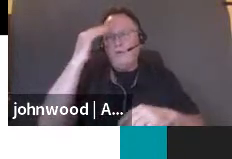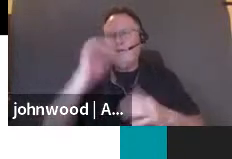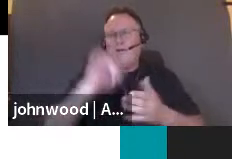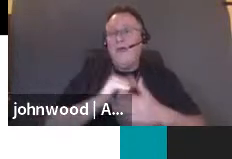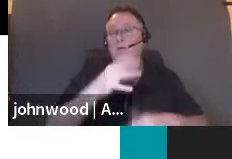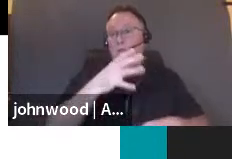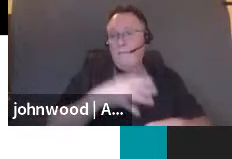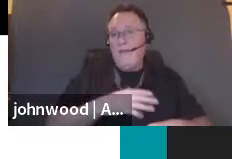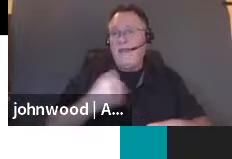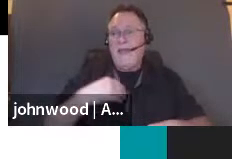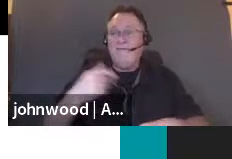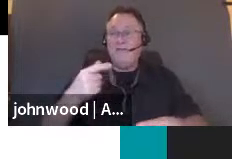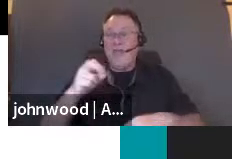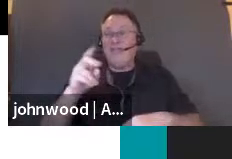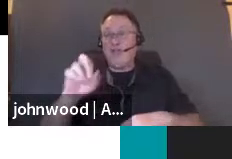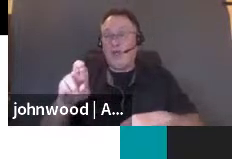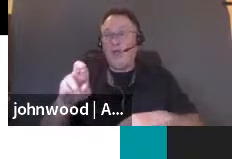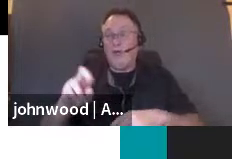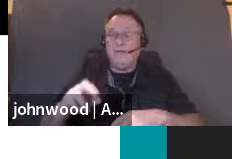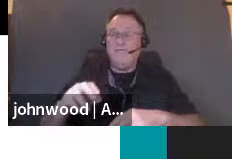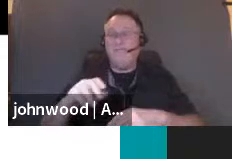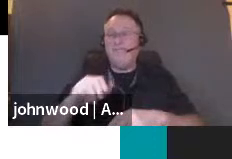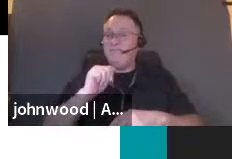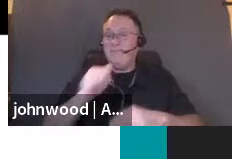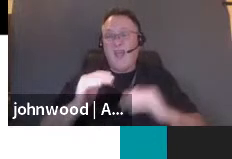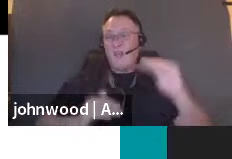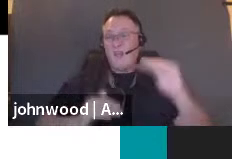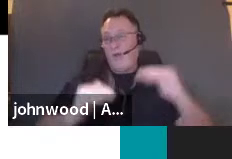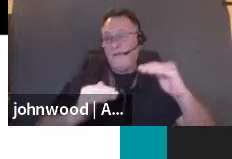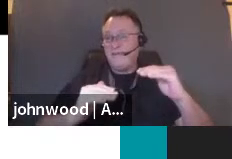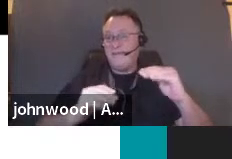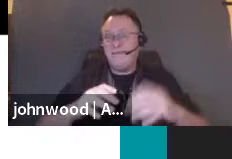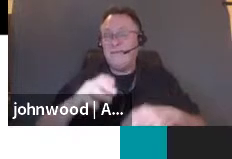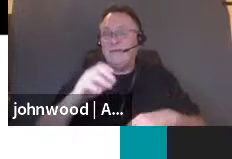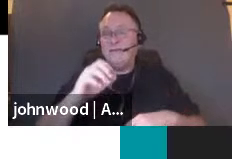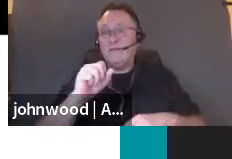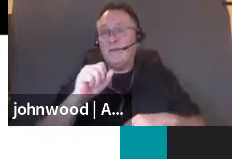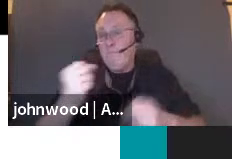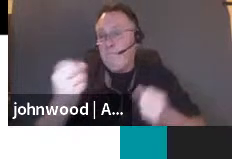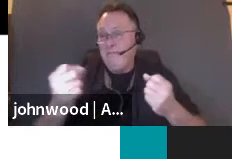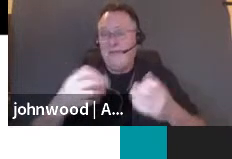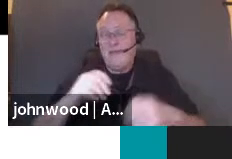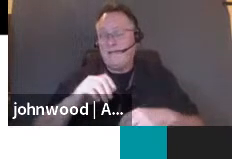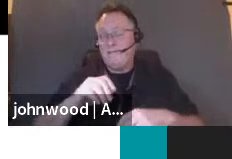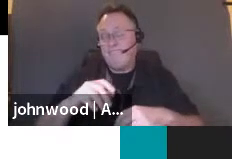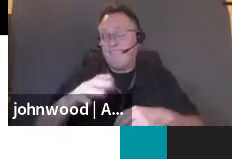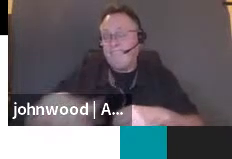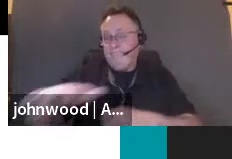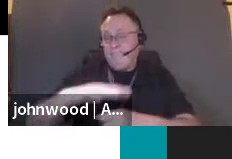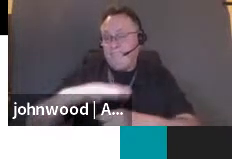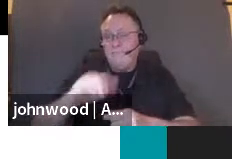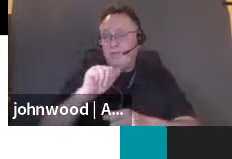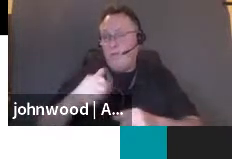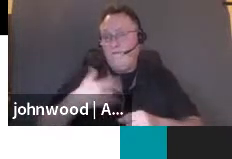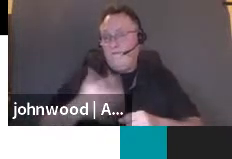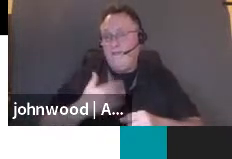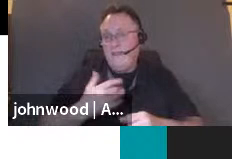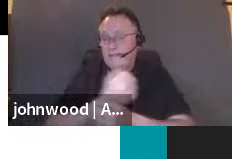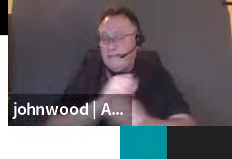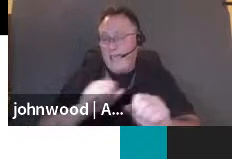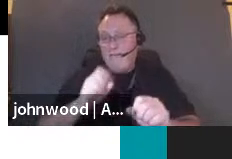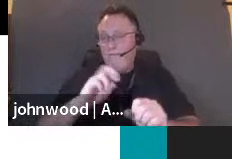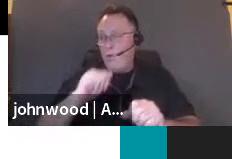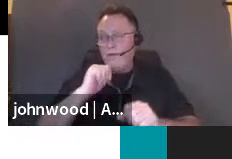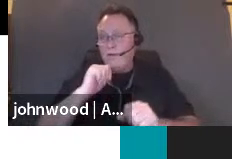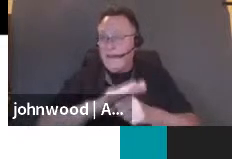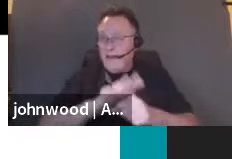gender inequality in physical environments. Many public spaces don't feel safe because of lack of visibility or proper lighting